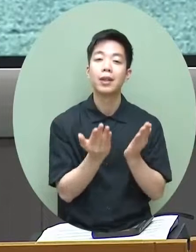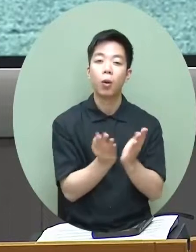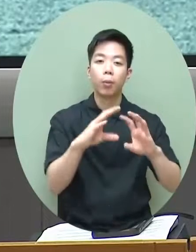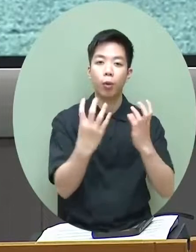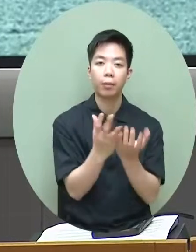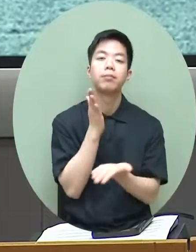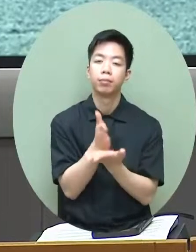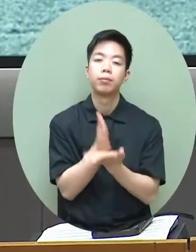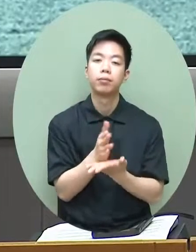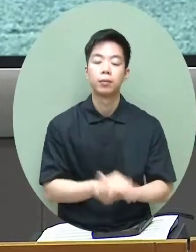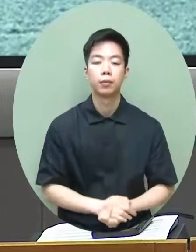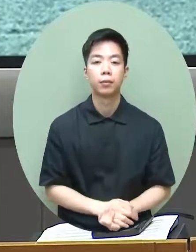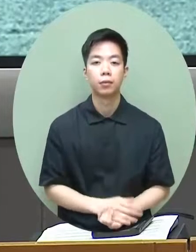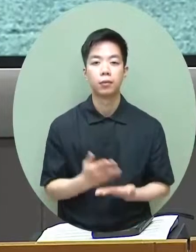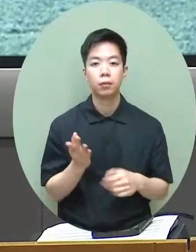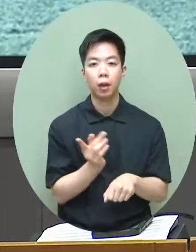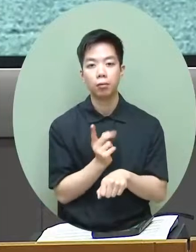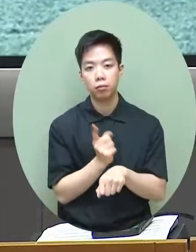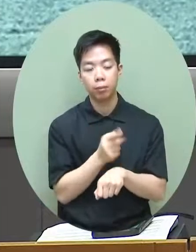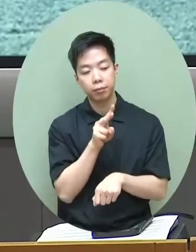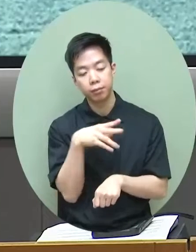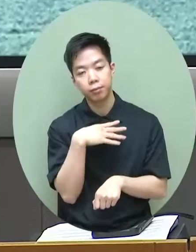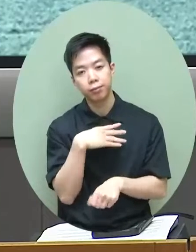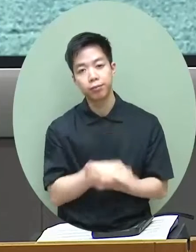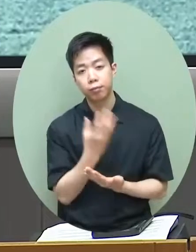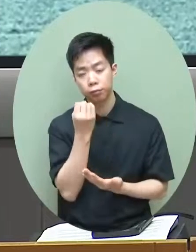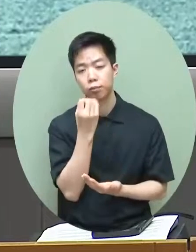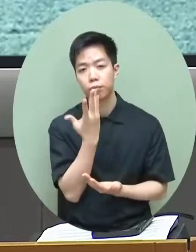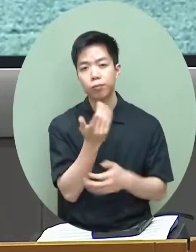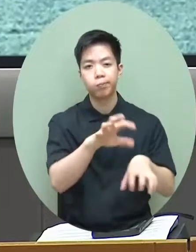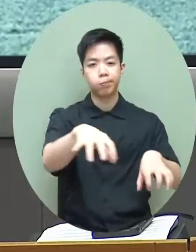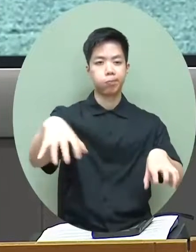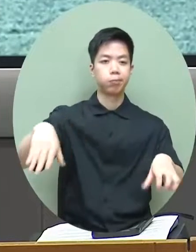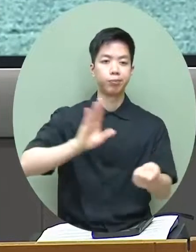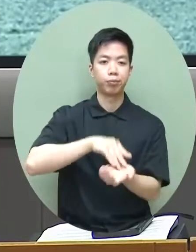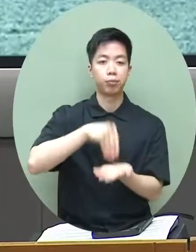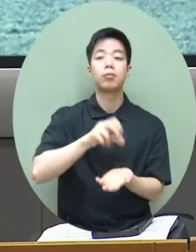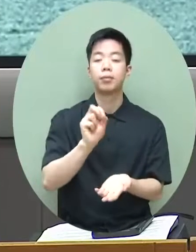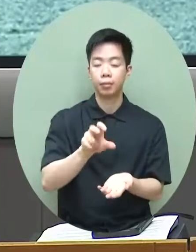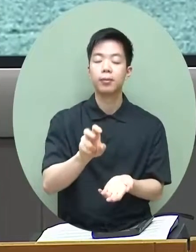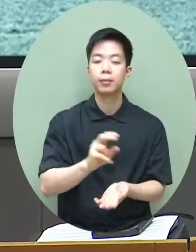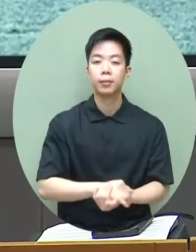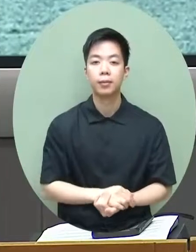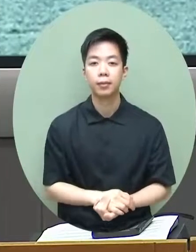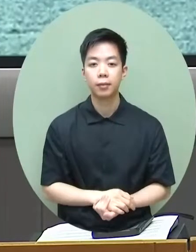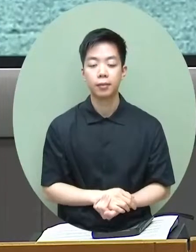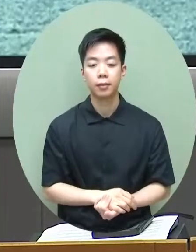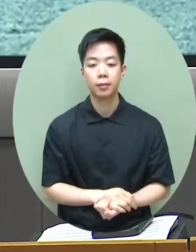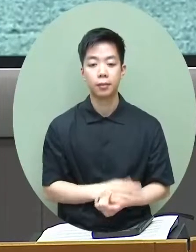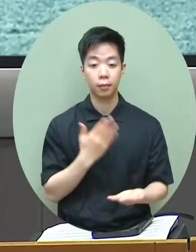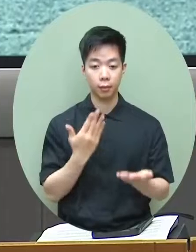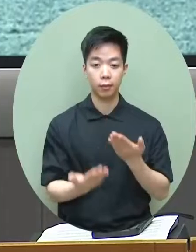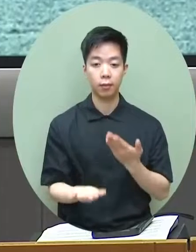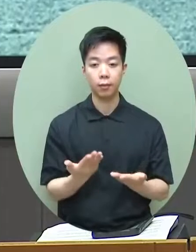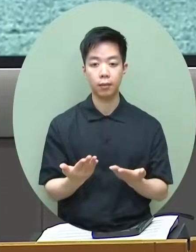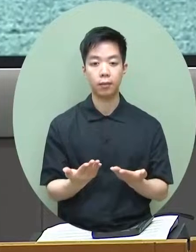other. They were not in the same class. There are still cases in the community. For the positive cases, very likely that they might have